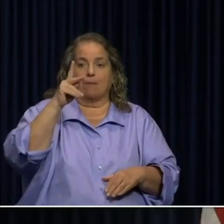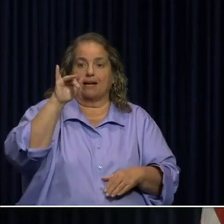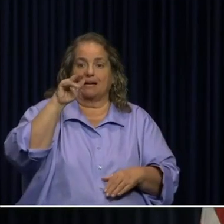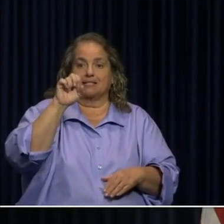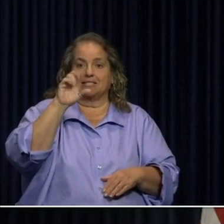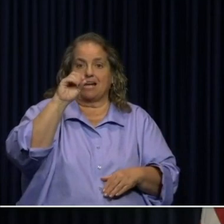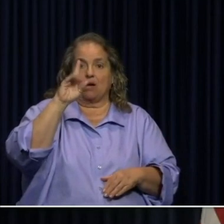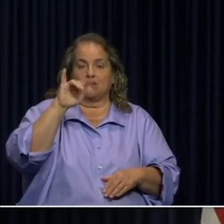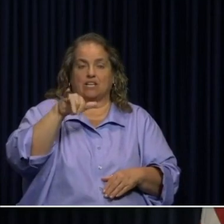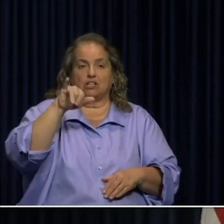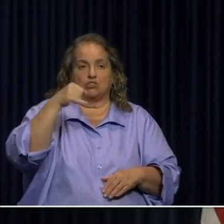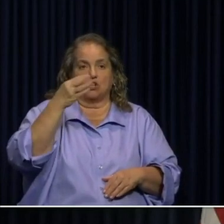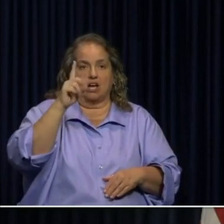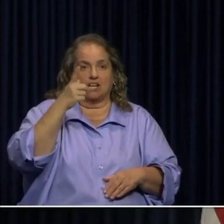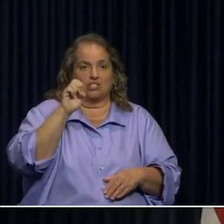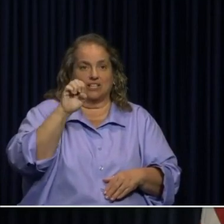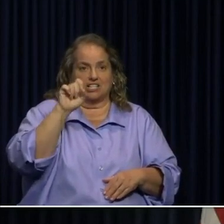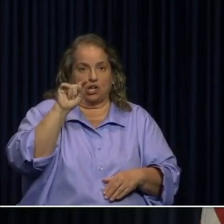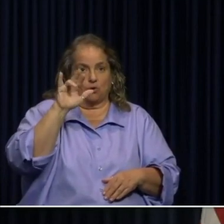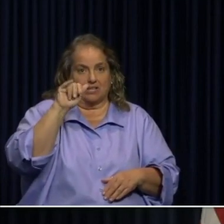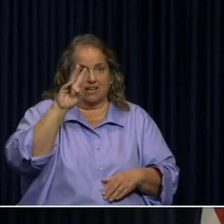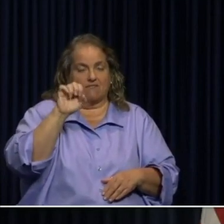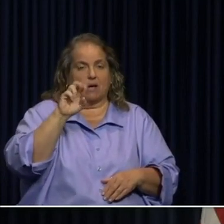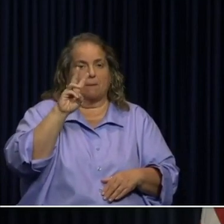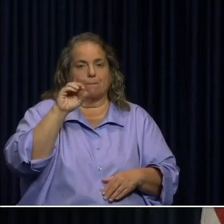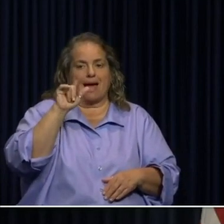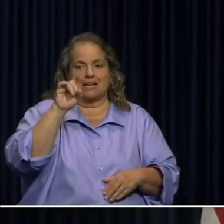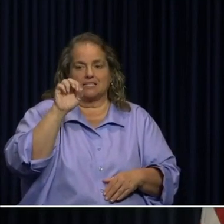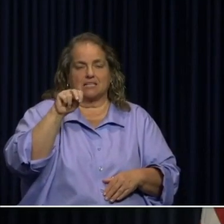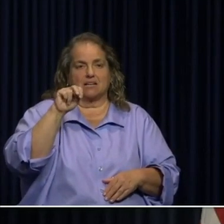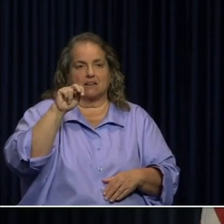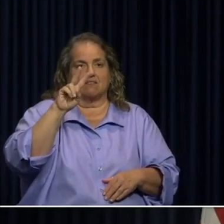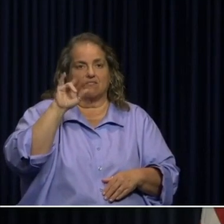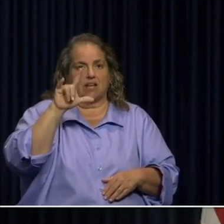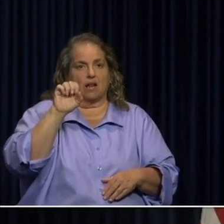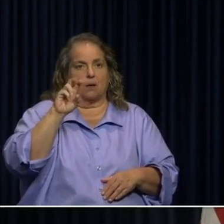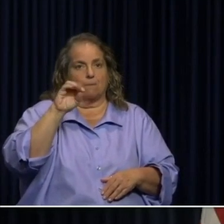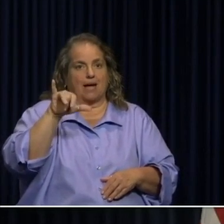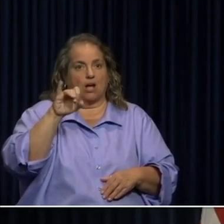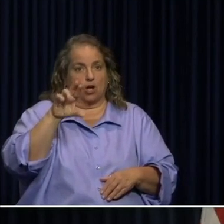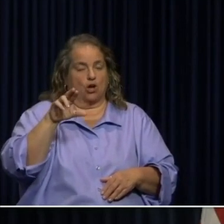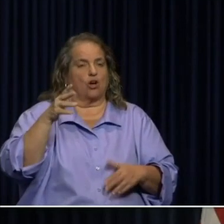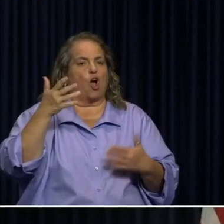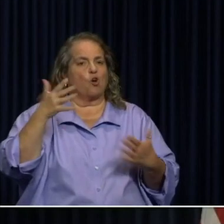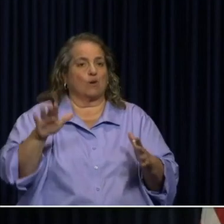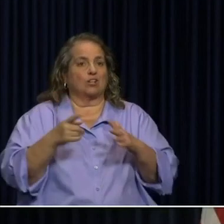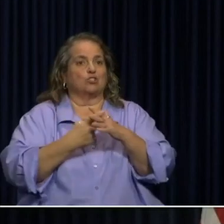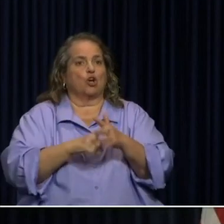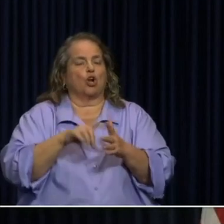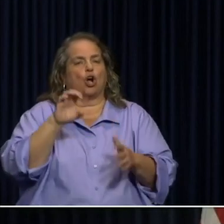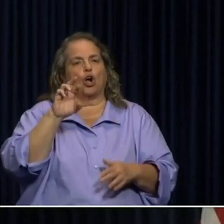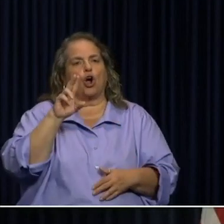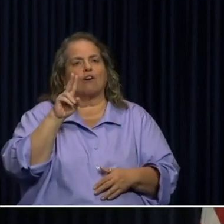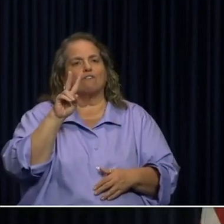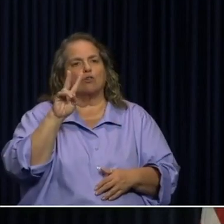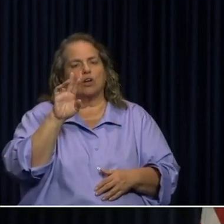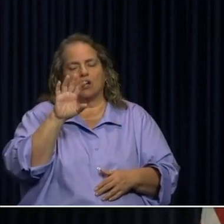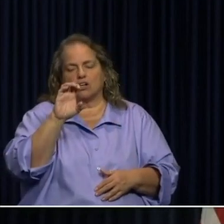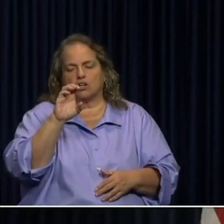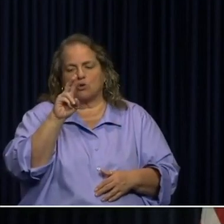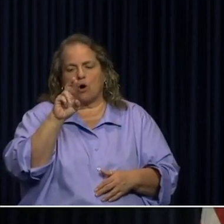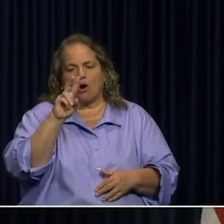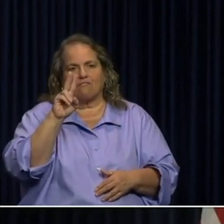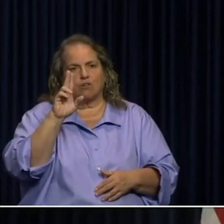Executive, Madisonville Mayor, and others, I believe, have initiated a curfew, as has Curtis McGee, the